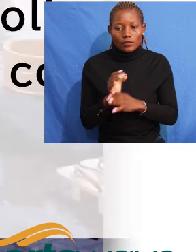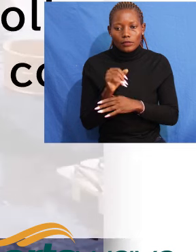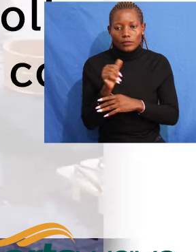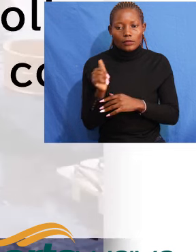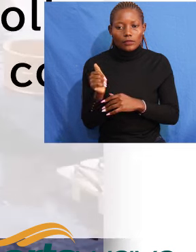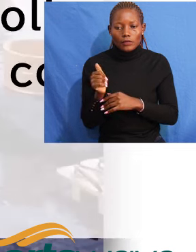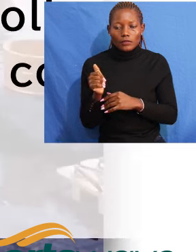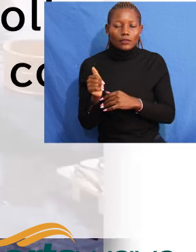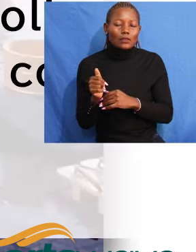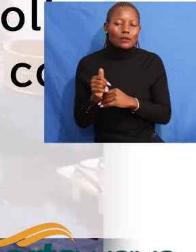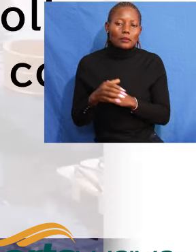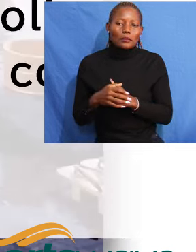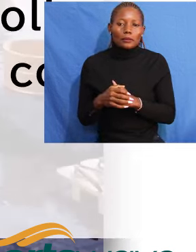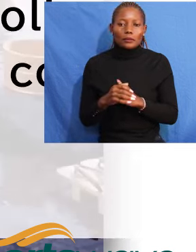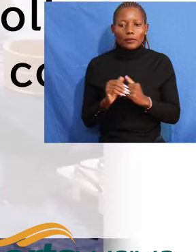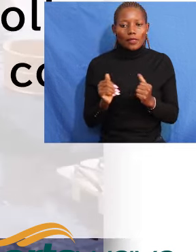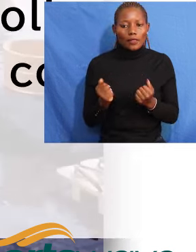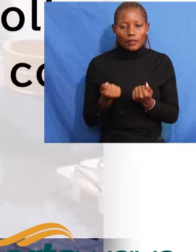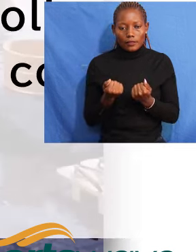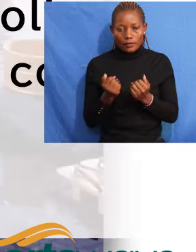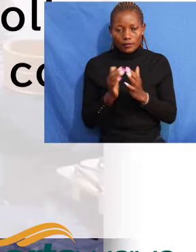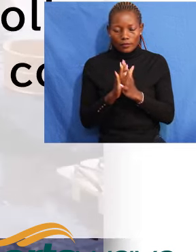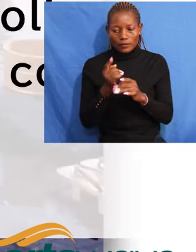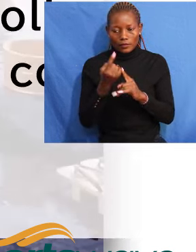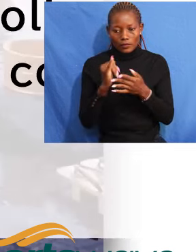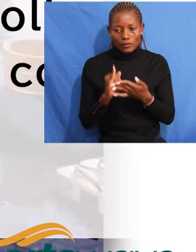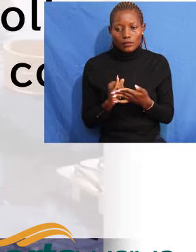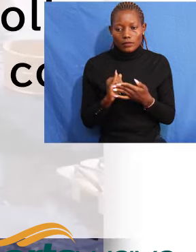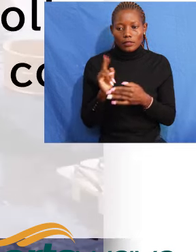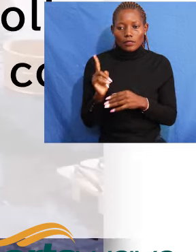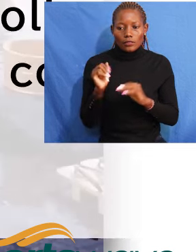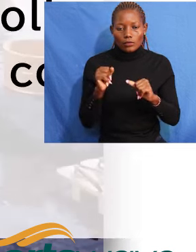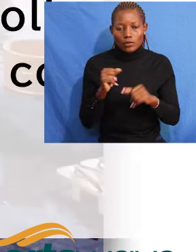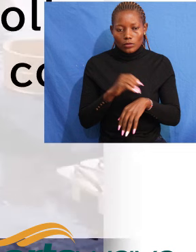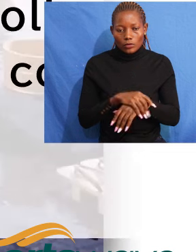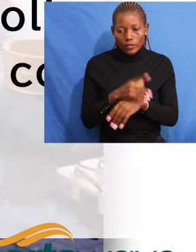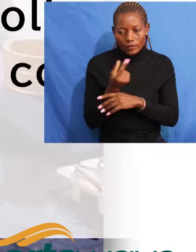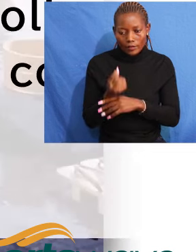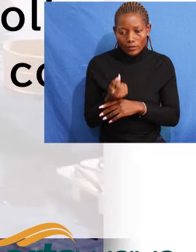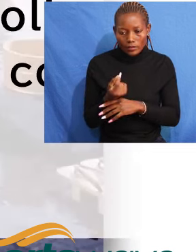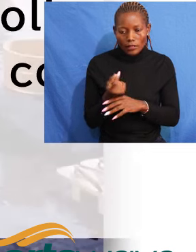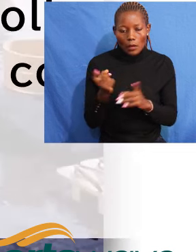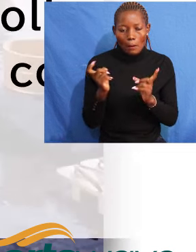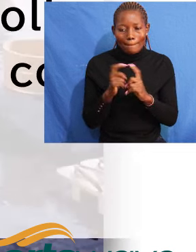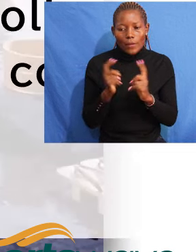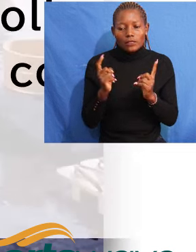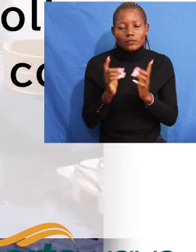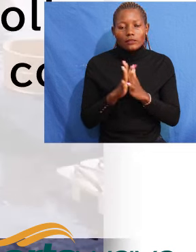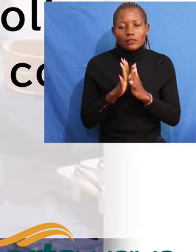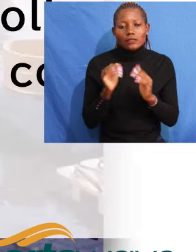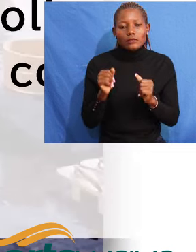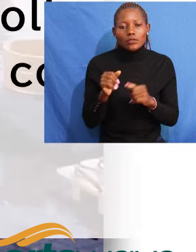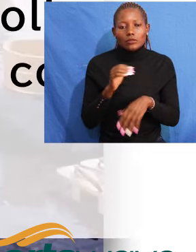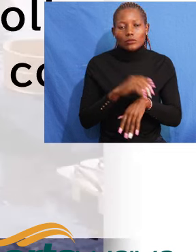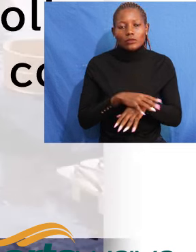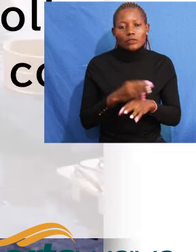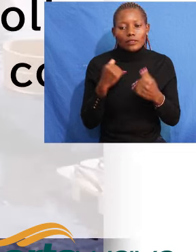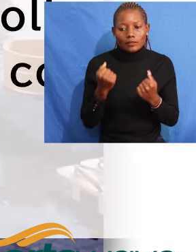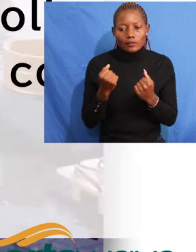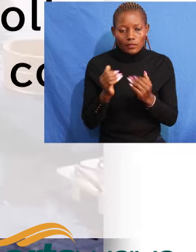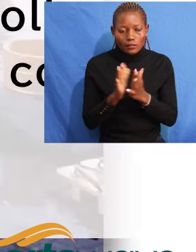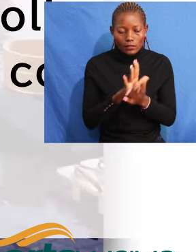heating. And from that, you can get a less muscle pain and you can gain strength and power